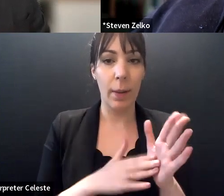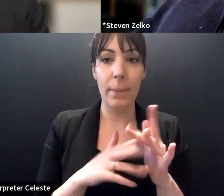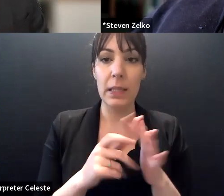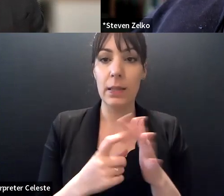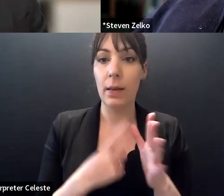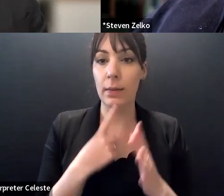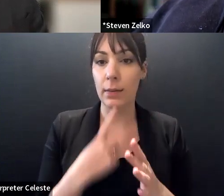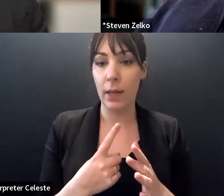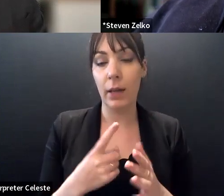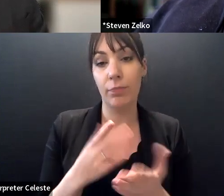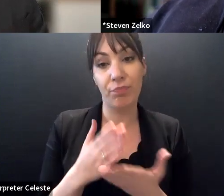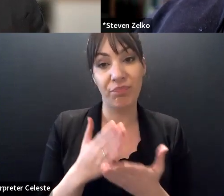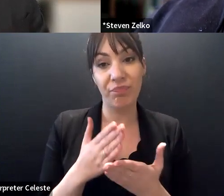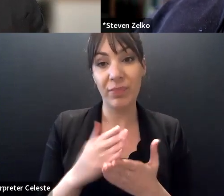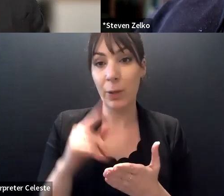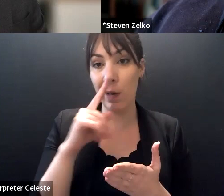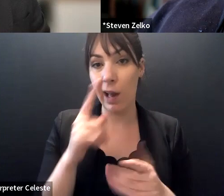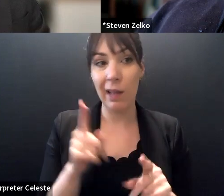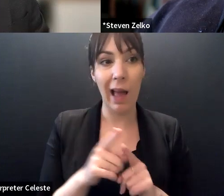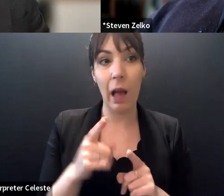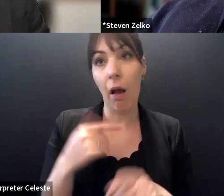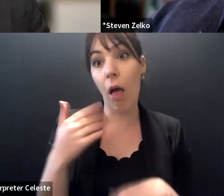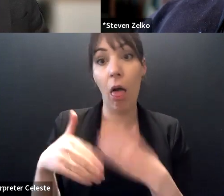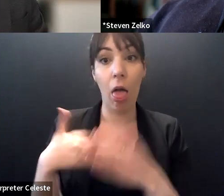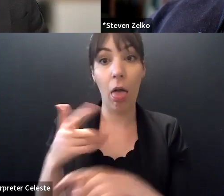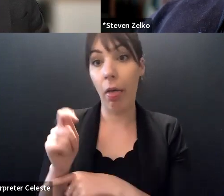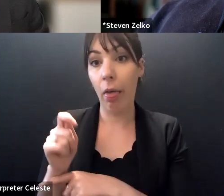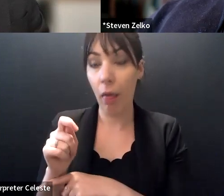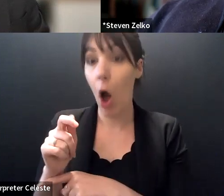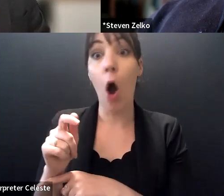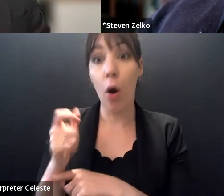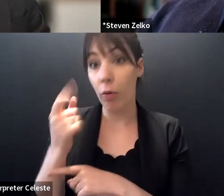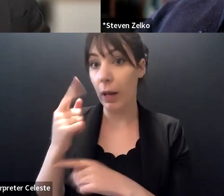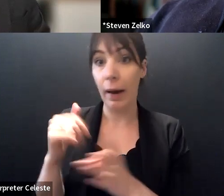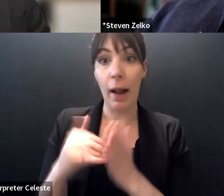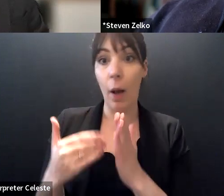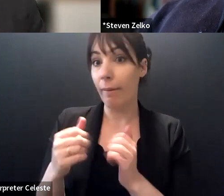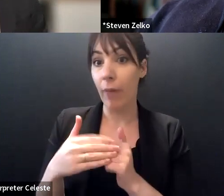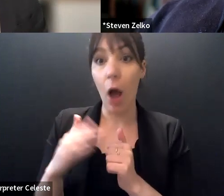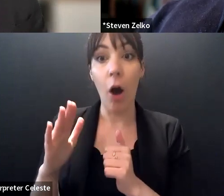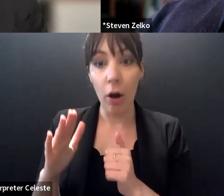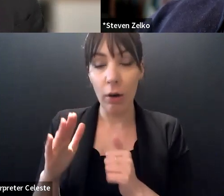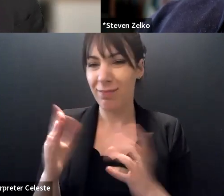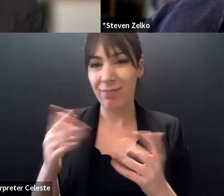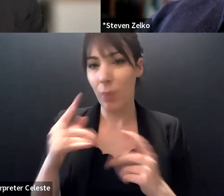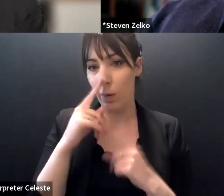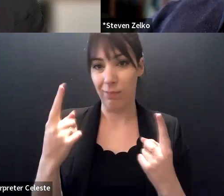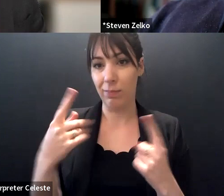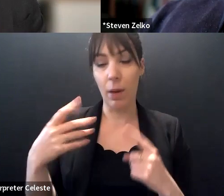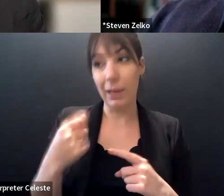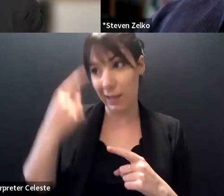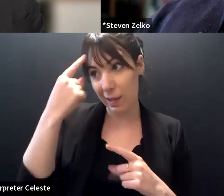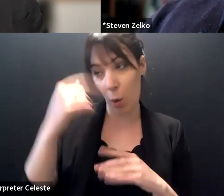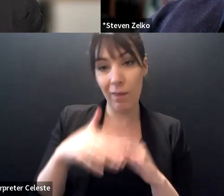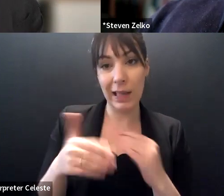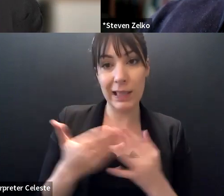know, the old days of go back to, let's create a PDF and then just make, a Word document and put into PDF, and then let's call it